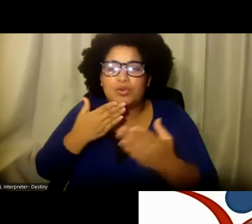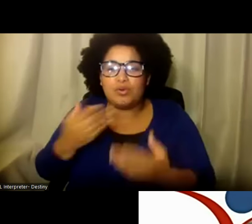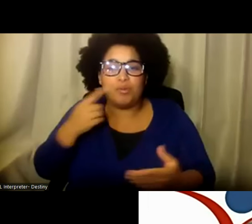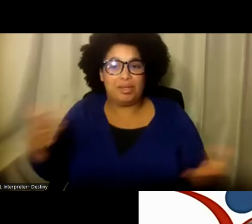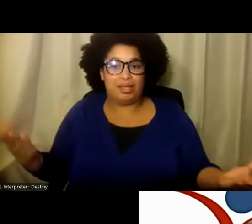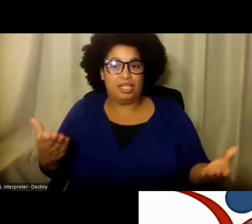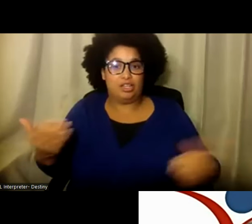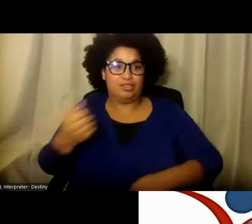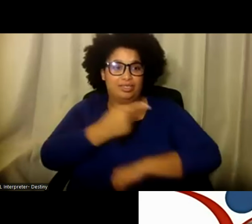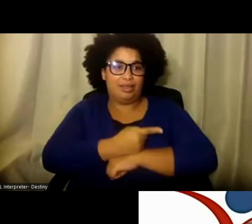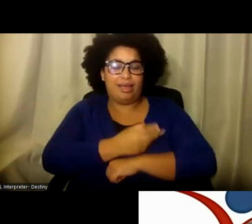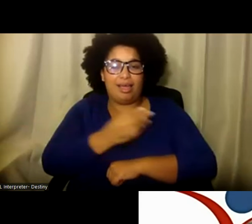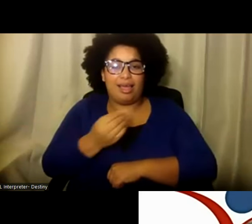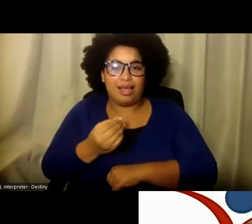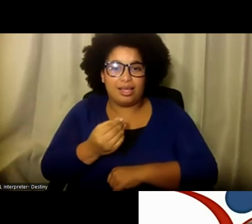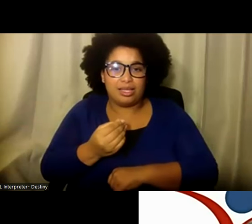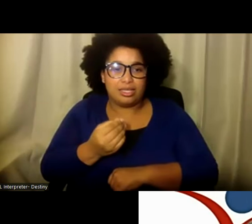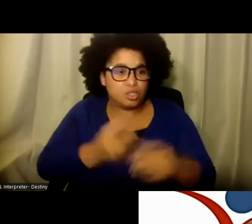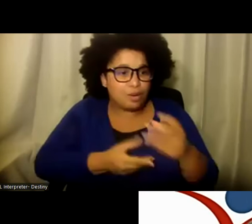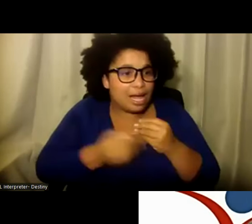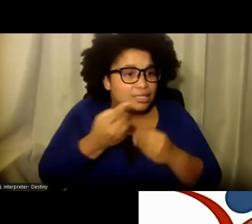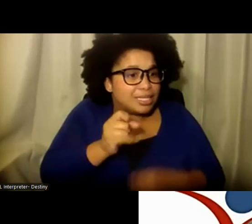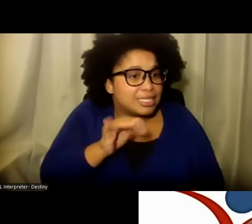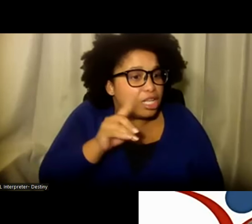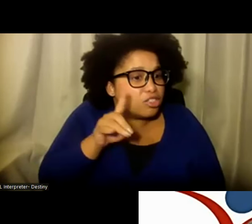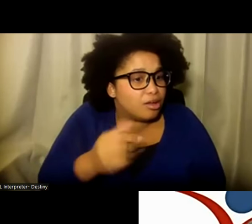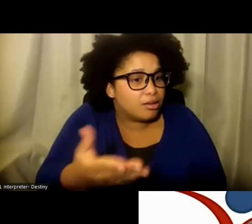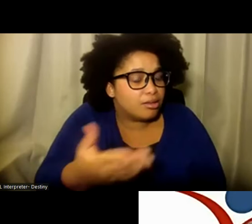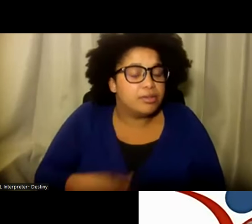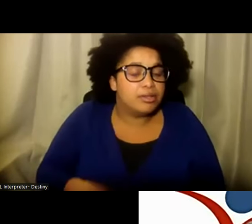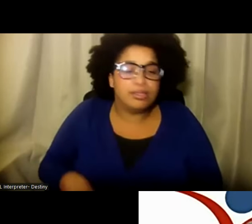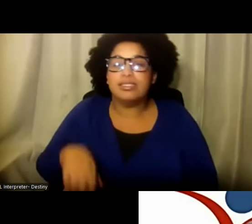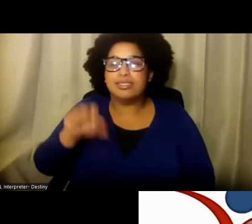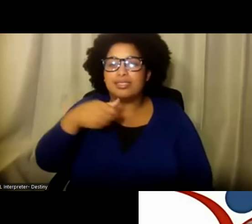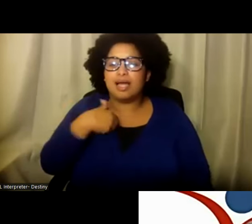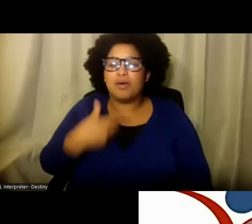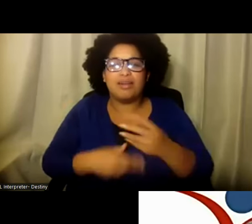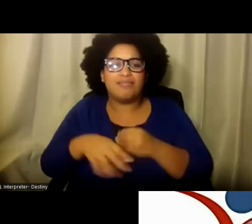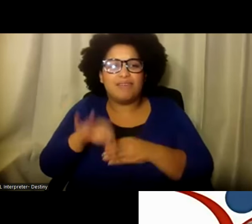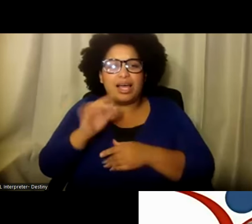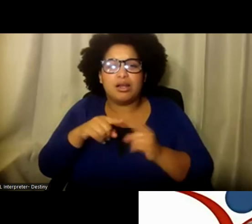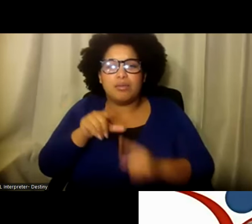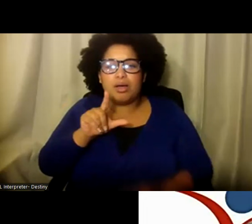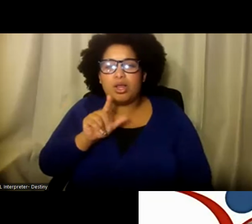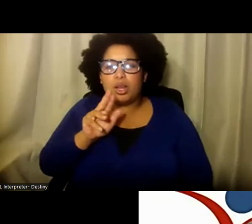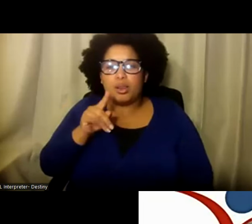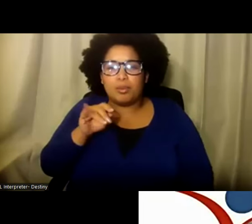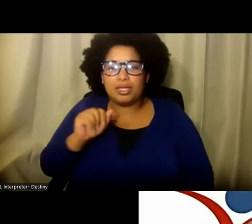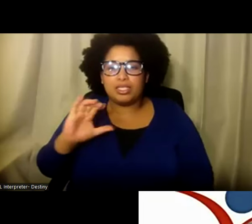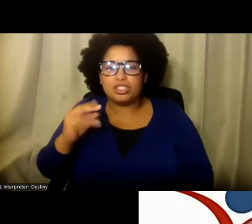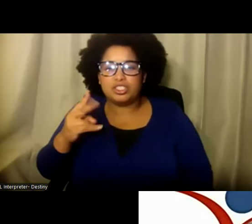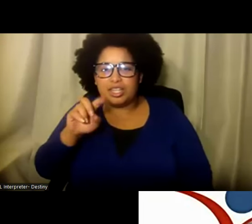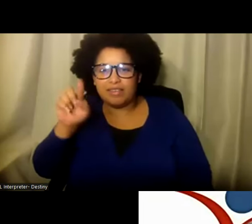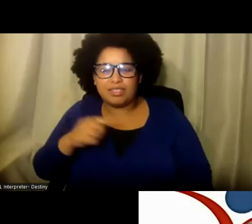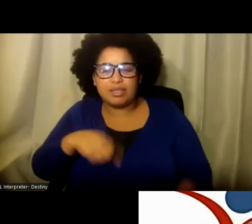here today. And did you want to add one more thing, Sandra? I did. I want to find out about Lupita Chavez. I want to find out